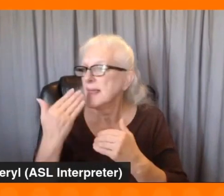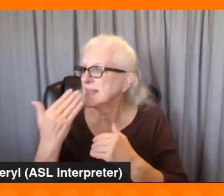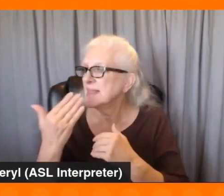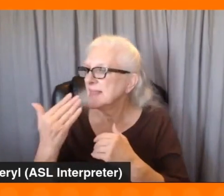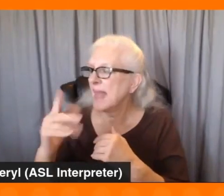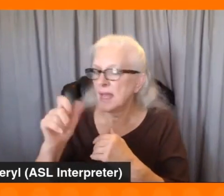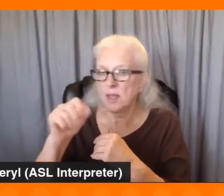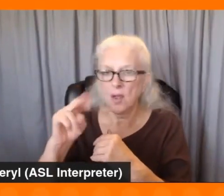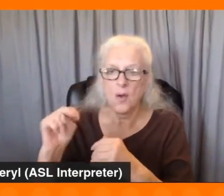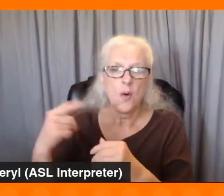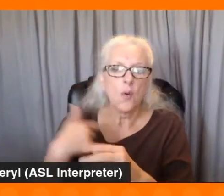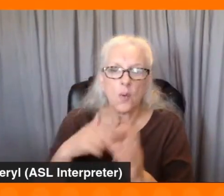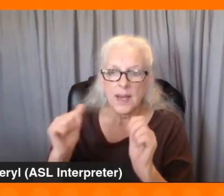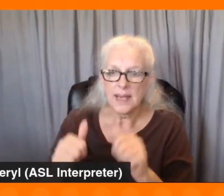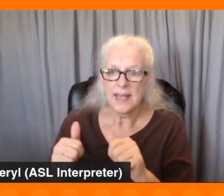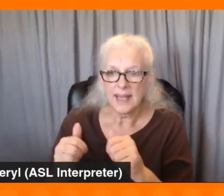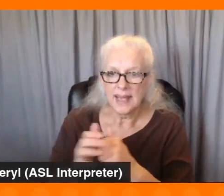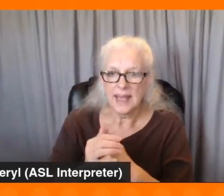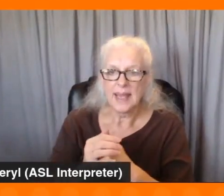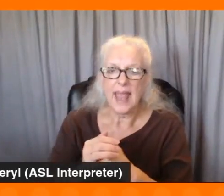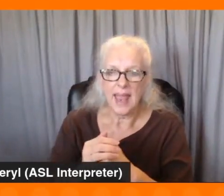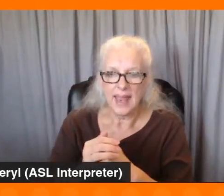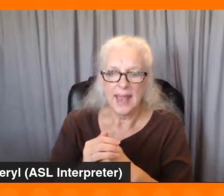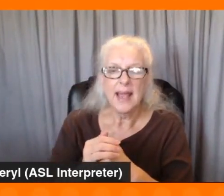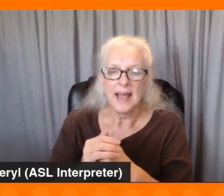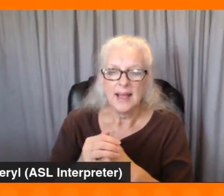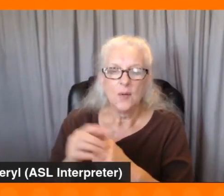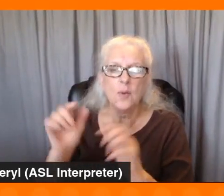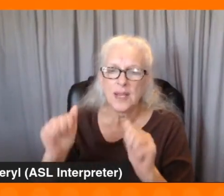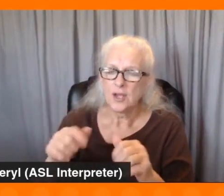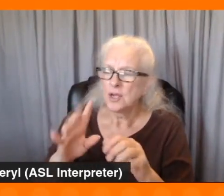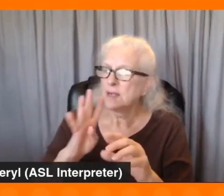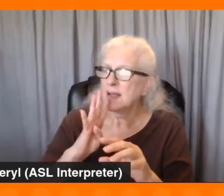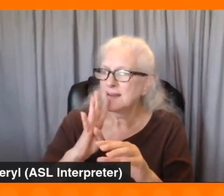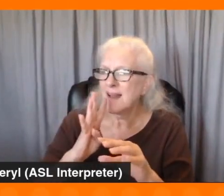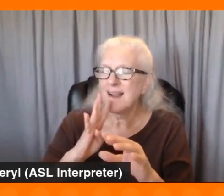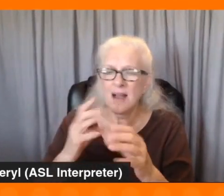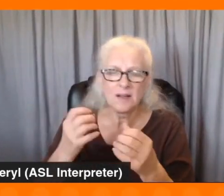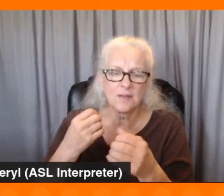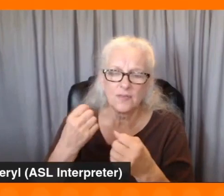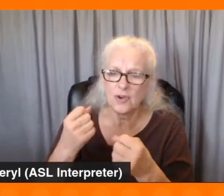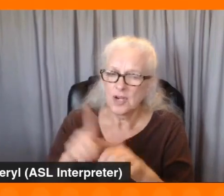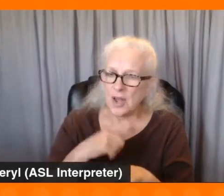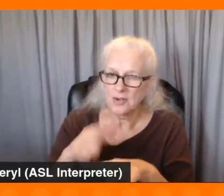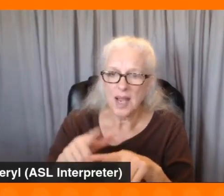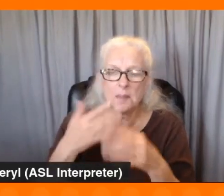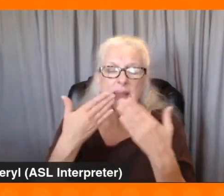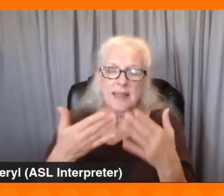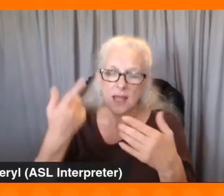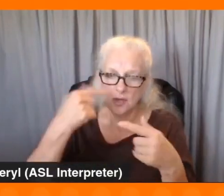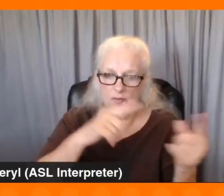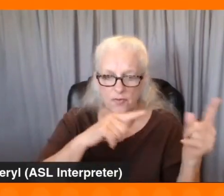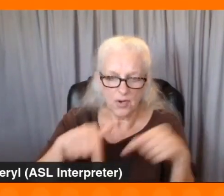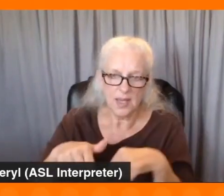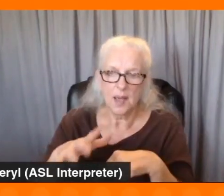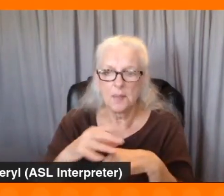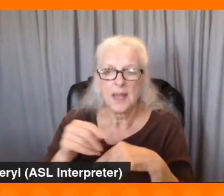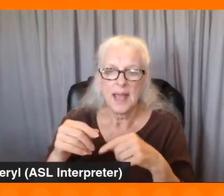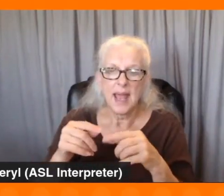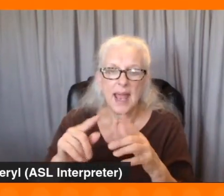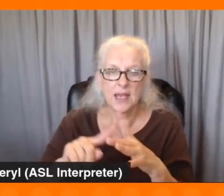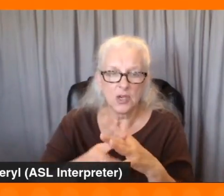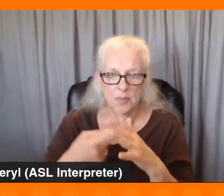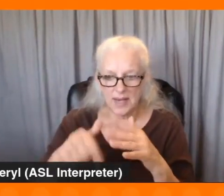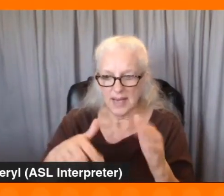for a whole hour, but they only gave us a certain amount of time. But with that, we'd like to thank you all for spending some time with us this morning and to kick off the